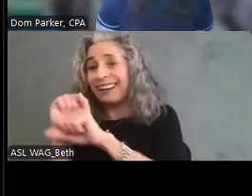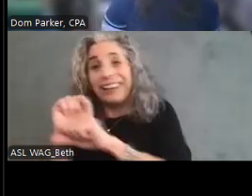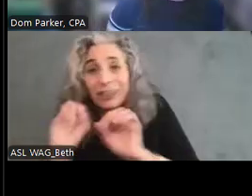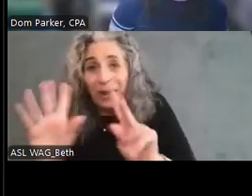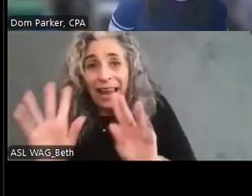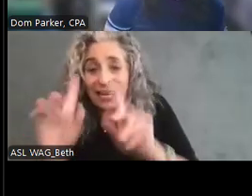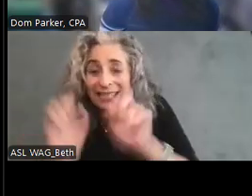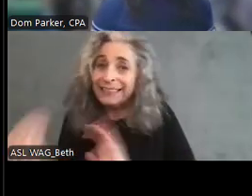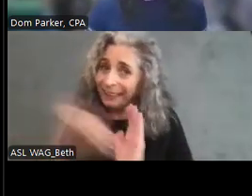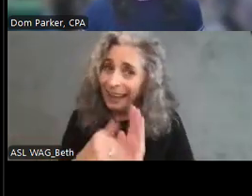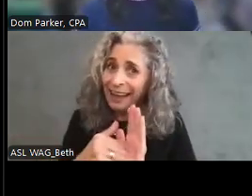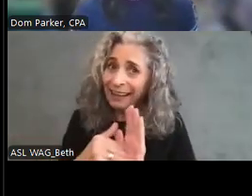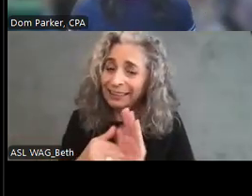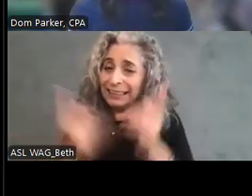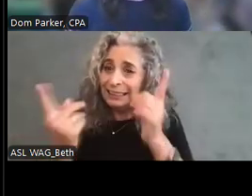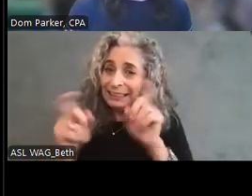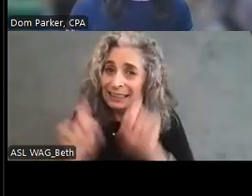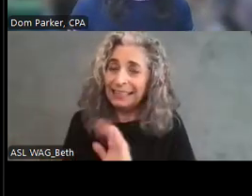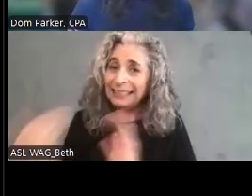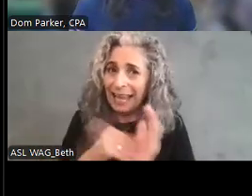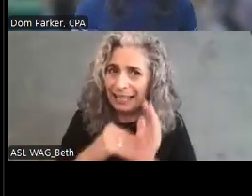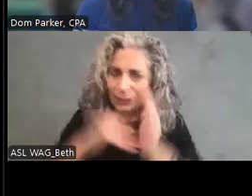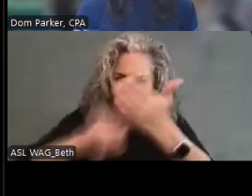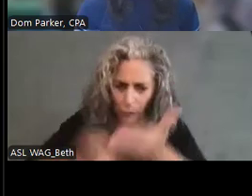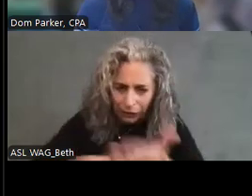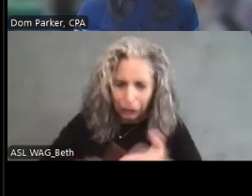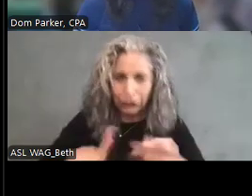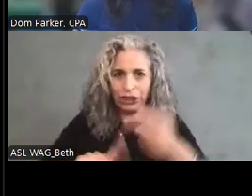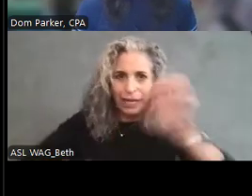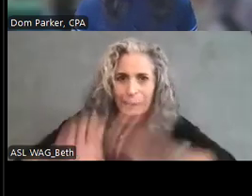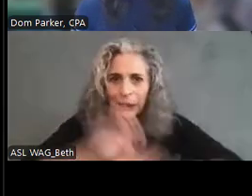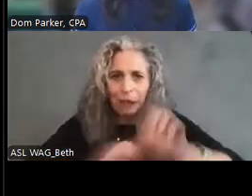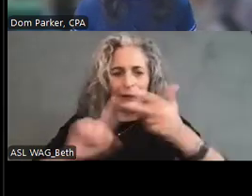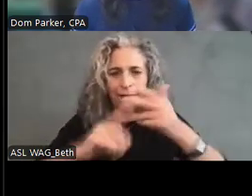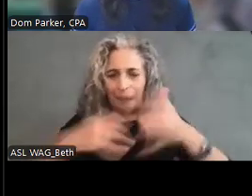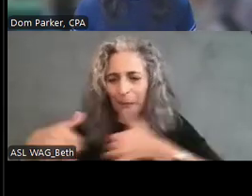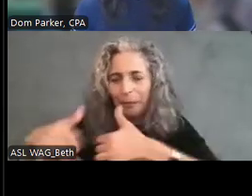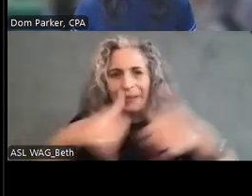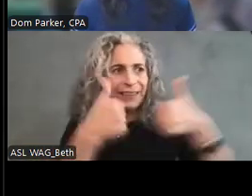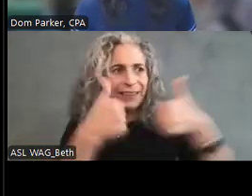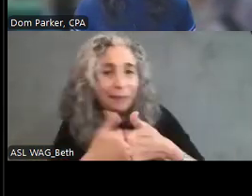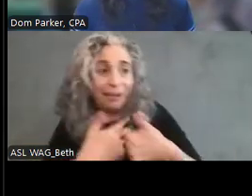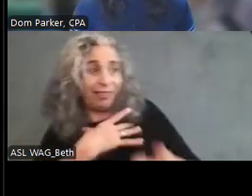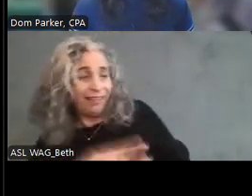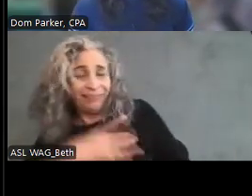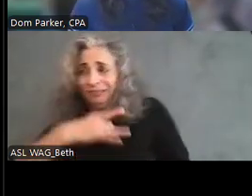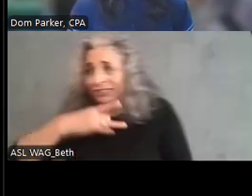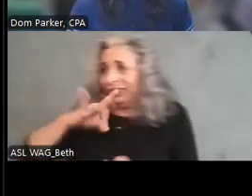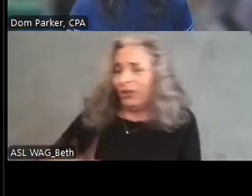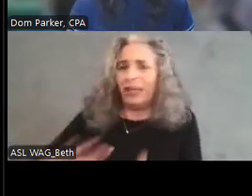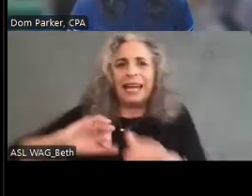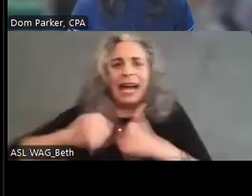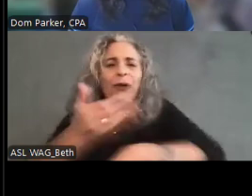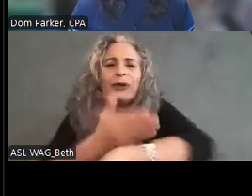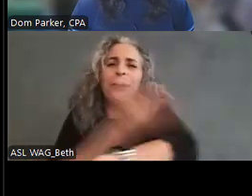again. Tinker, research, experiment, play games and figure out what you like and don't like and how you could make it better.